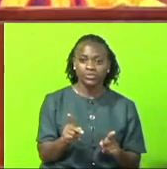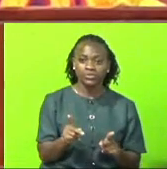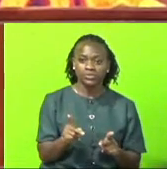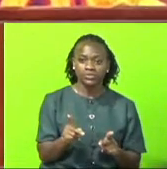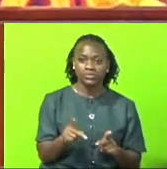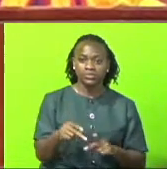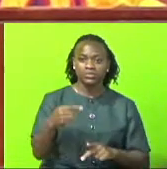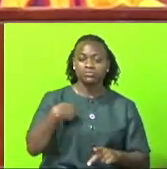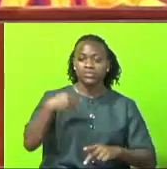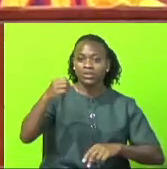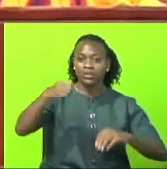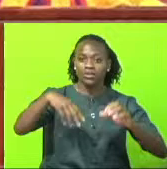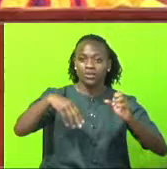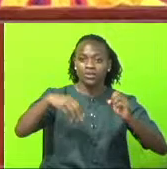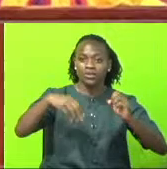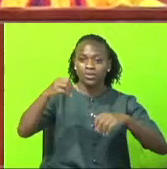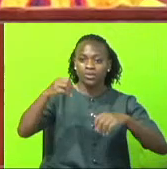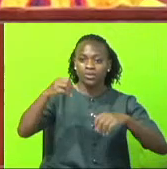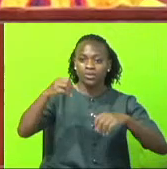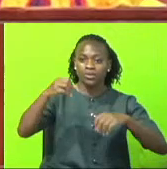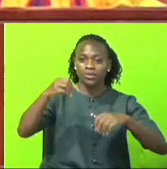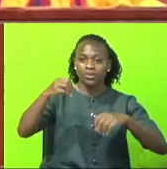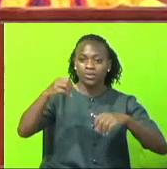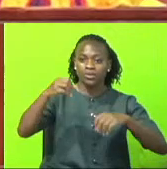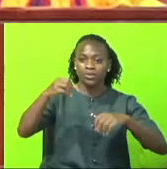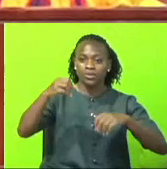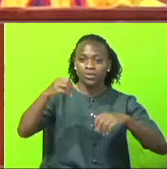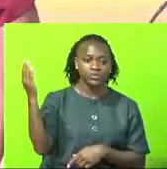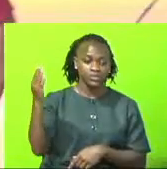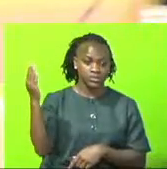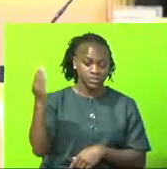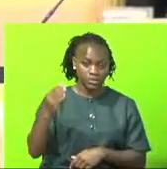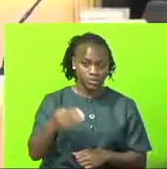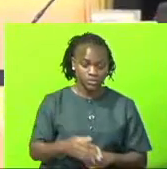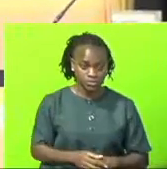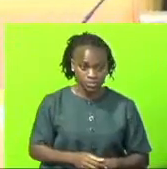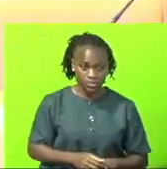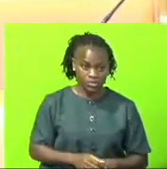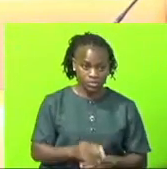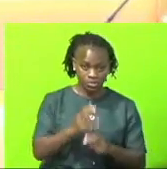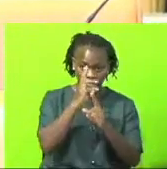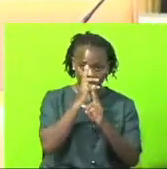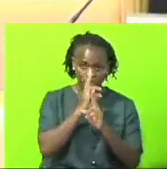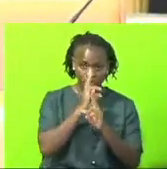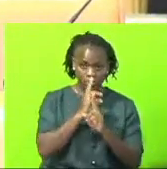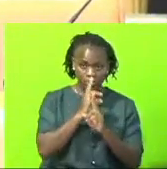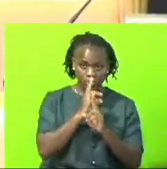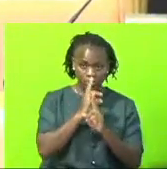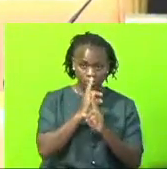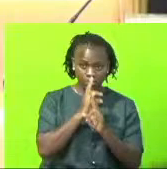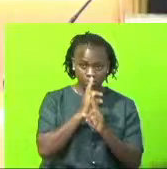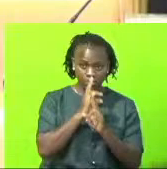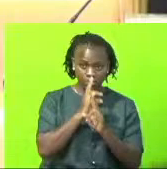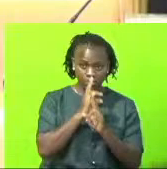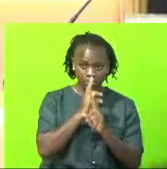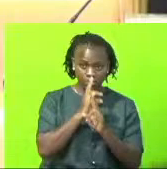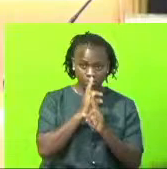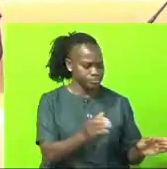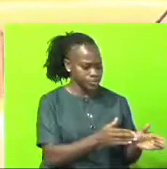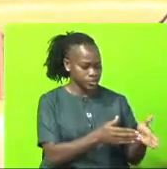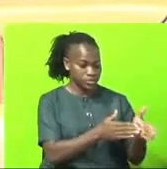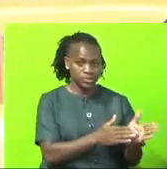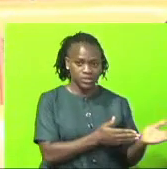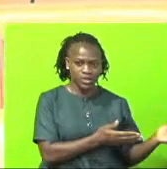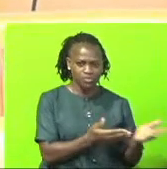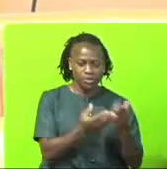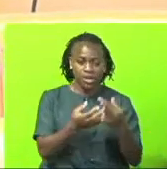comment on the statement ably made by the Honorable Minority Leader, bringing this very important